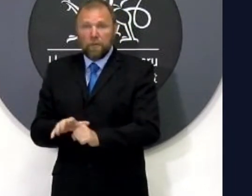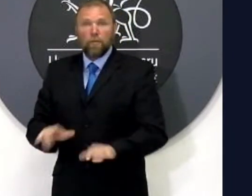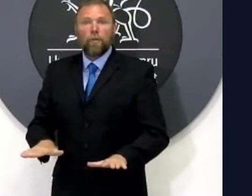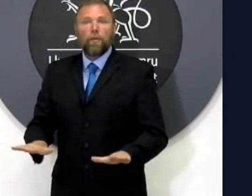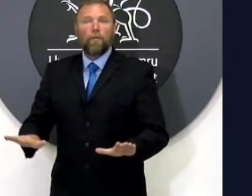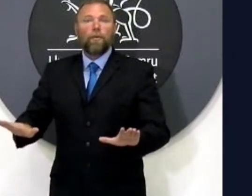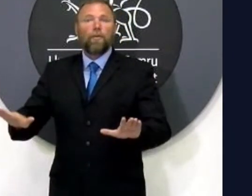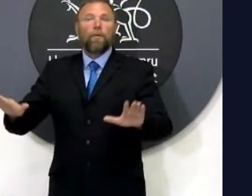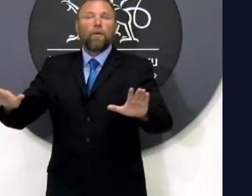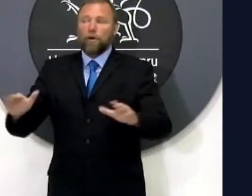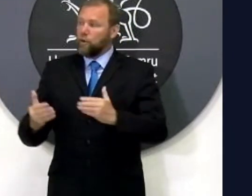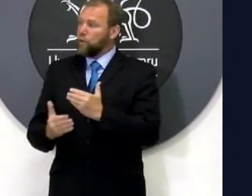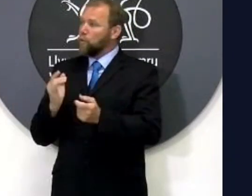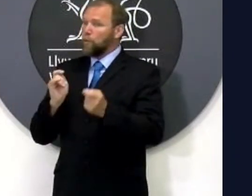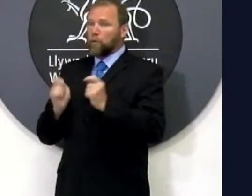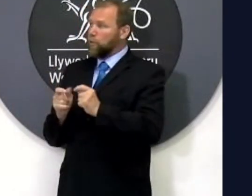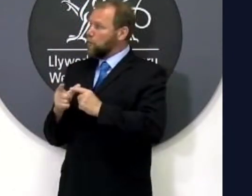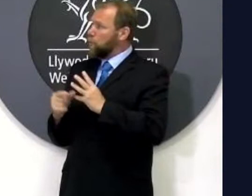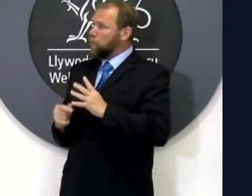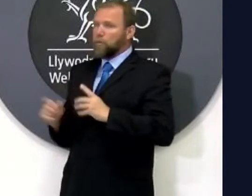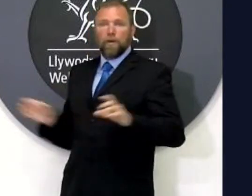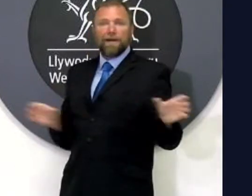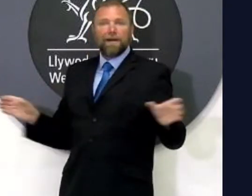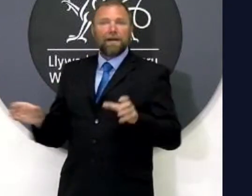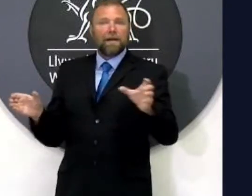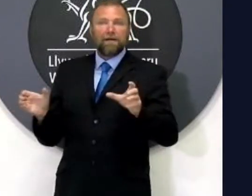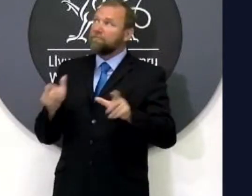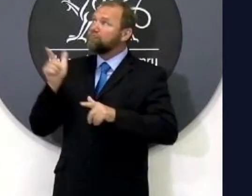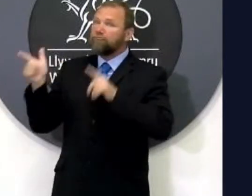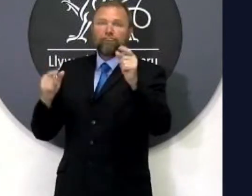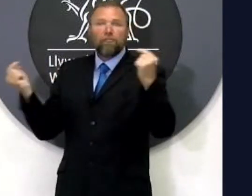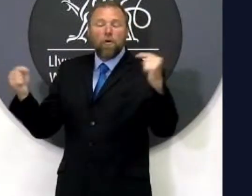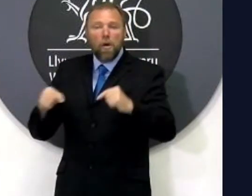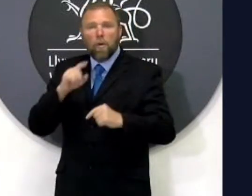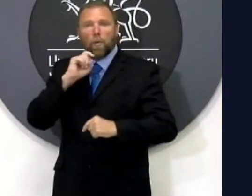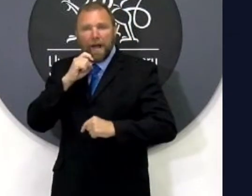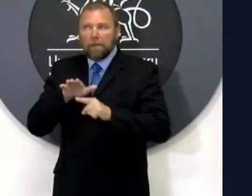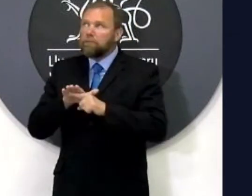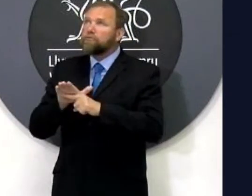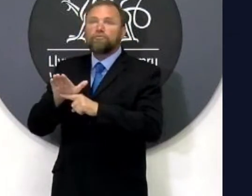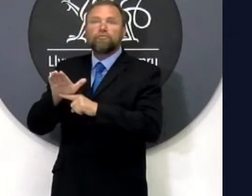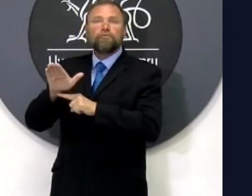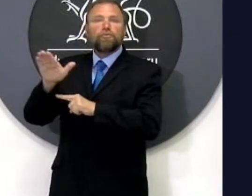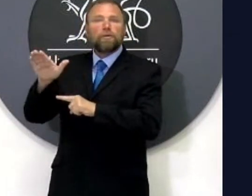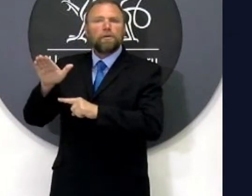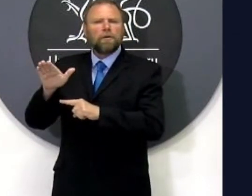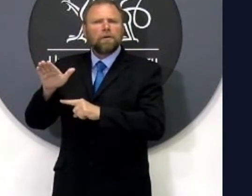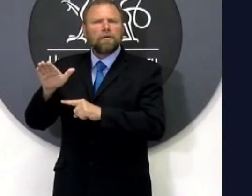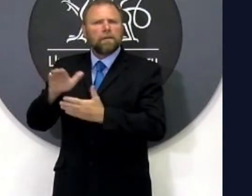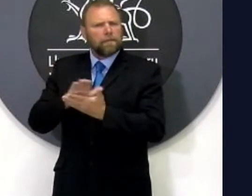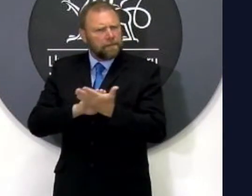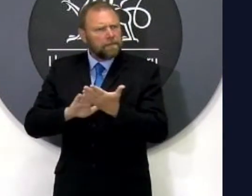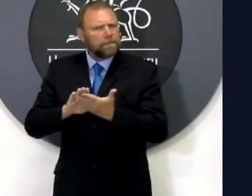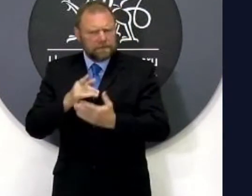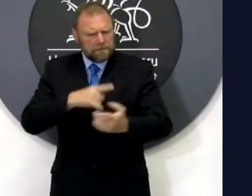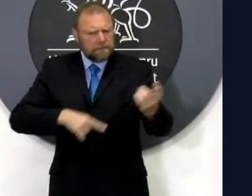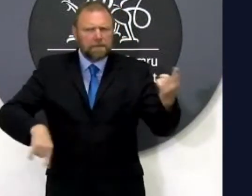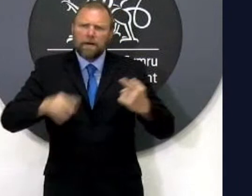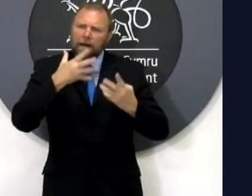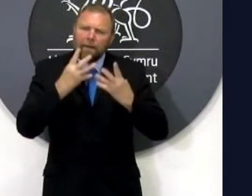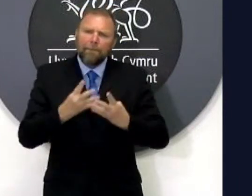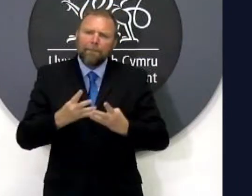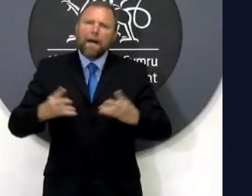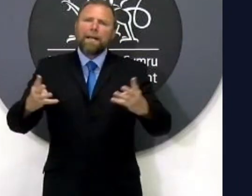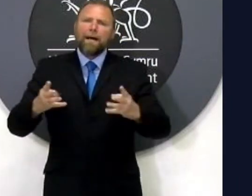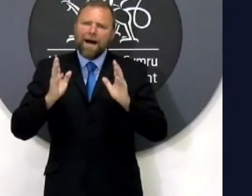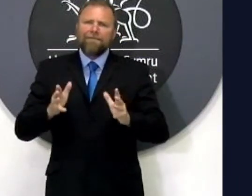variants from overseas, all of those things, raise the risk that we could end up going backwards. So we need to